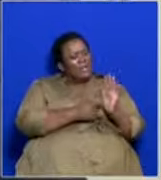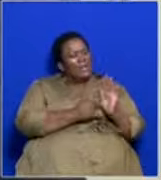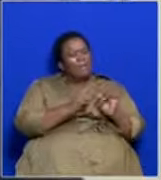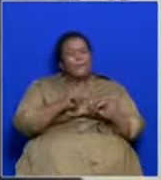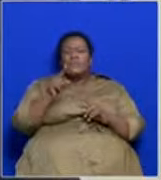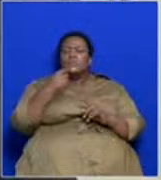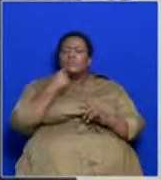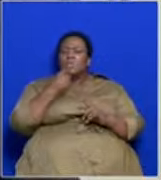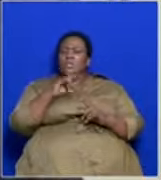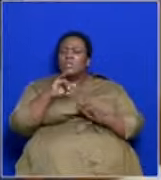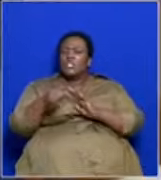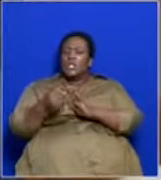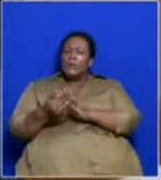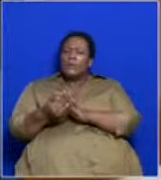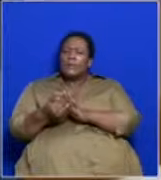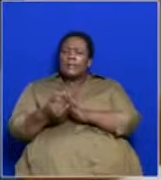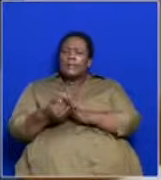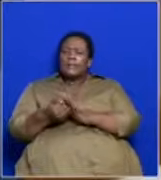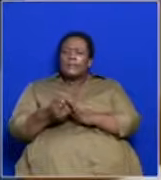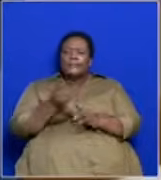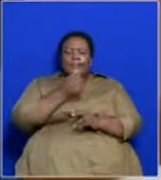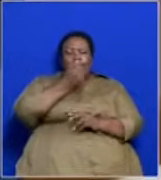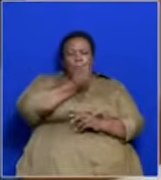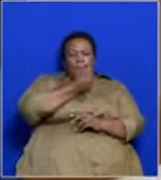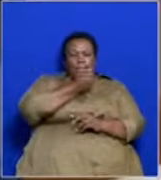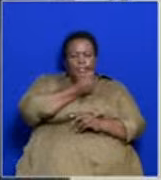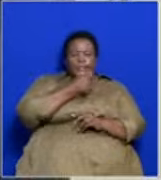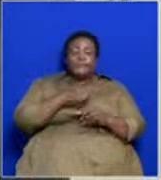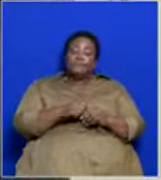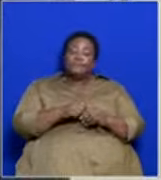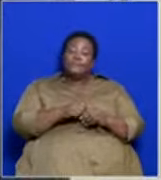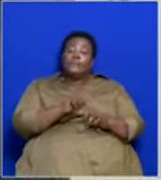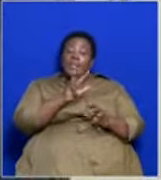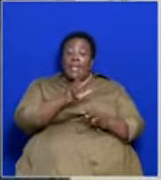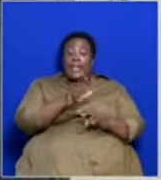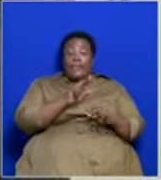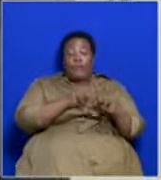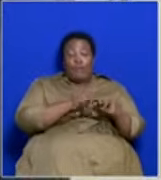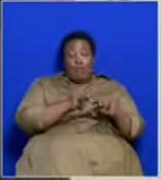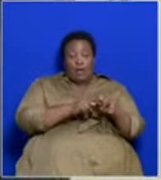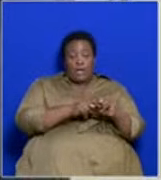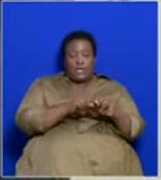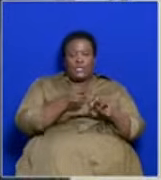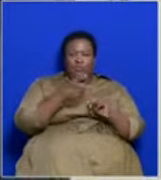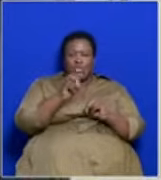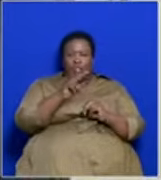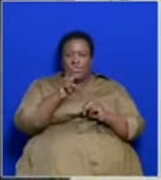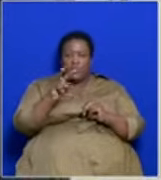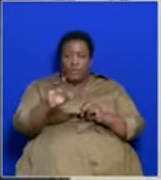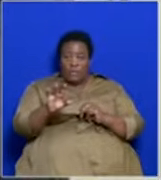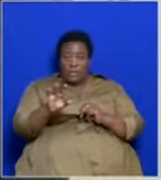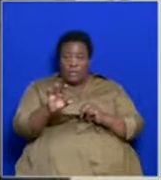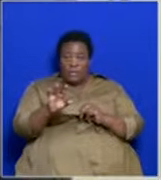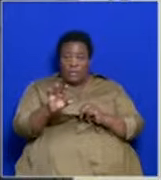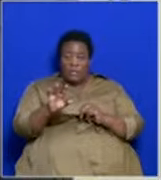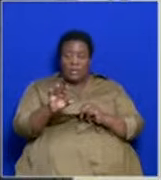My apology. On 8 February 2023, between